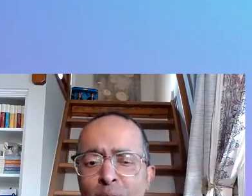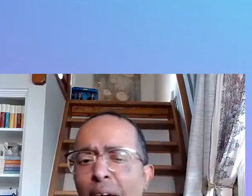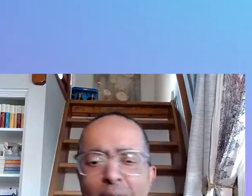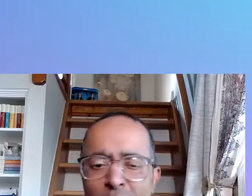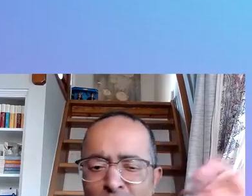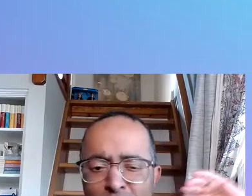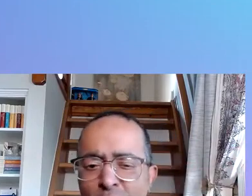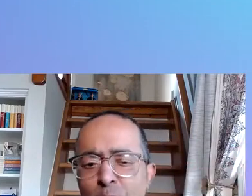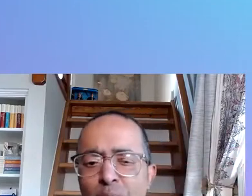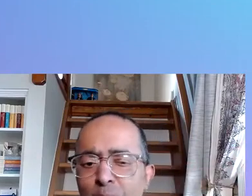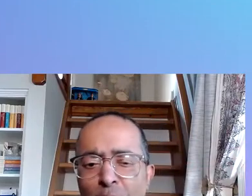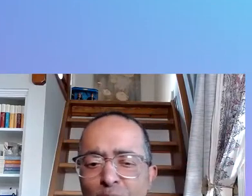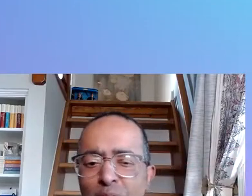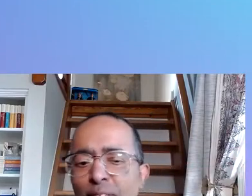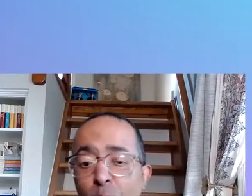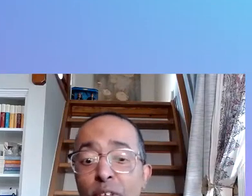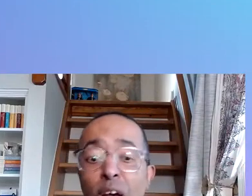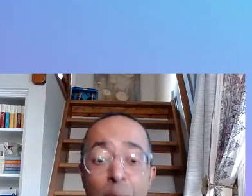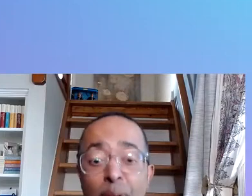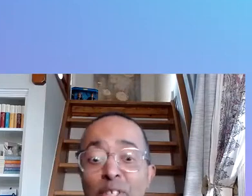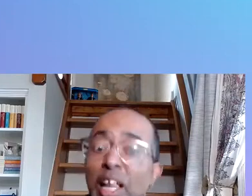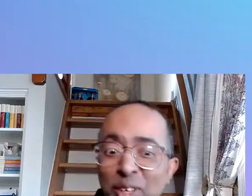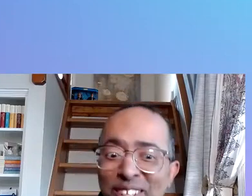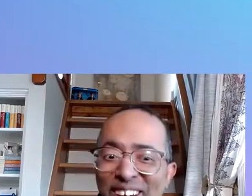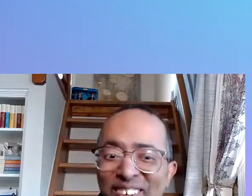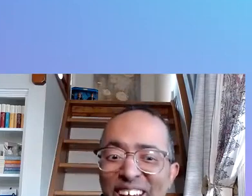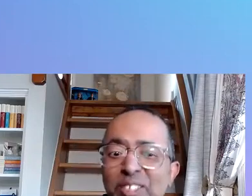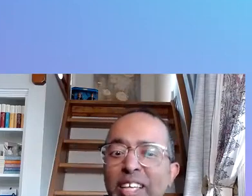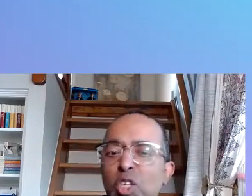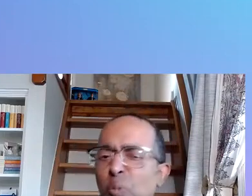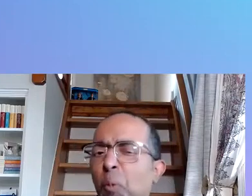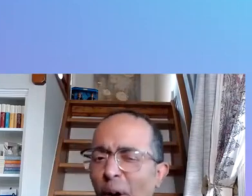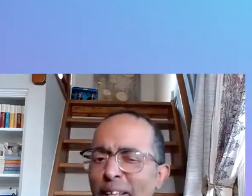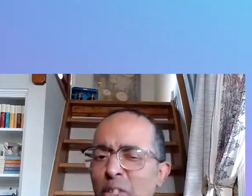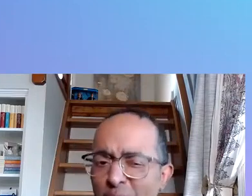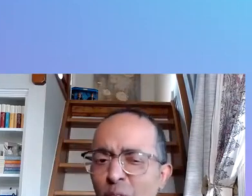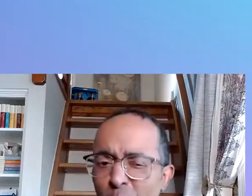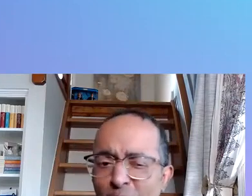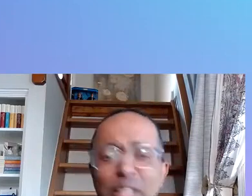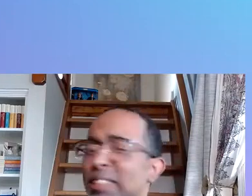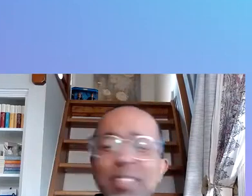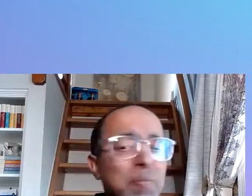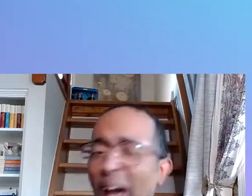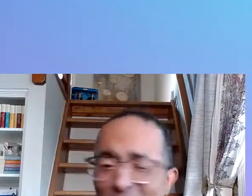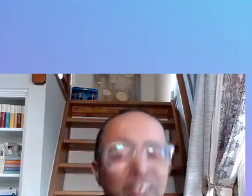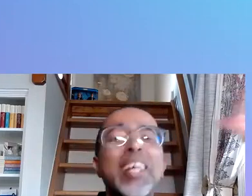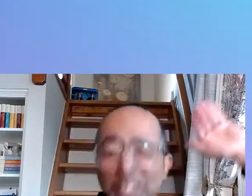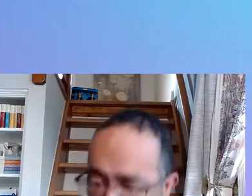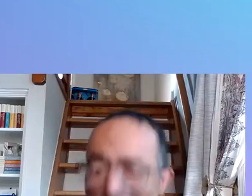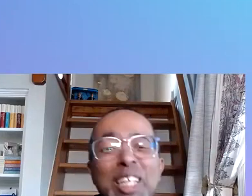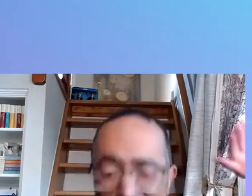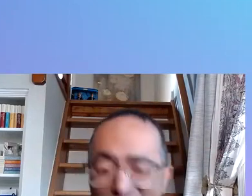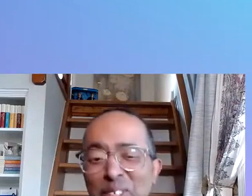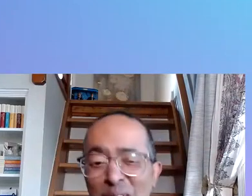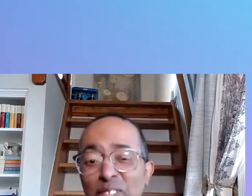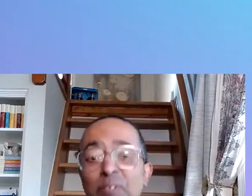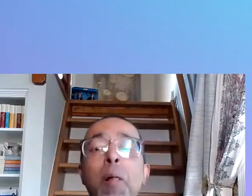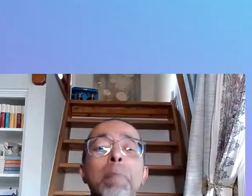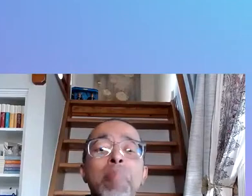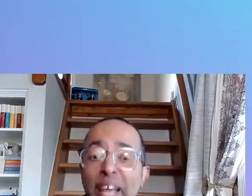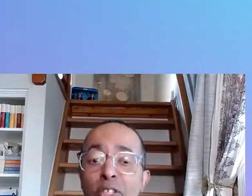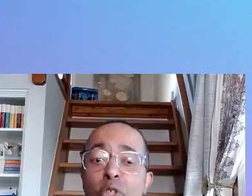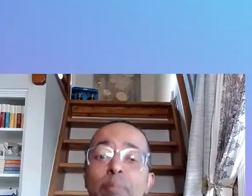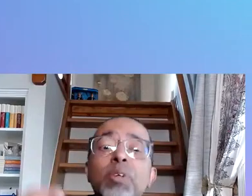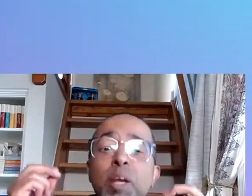at a WCAG accessibility. I forget what the level was, but it was a level. Right? It's like you may want it to be at a lower level. Doesn't matter. We're delivering it to you at this